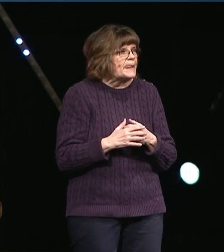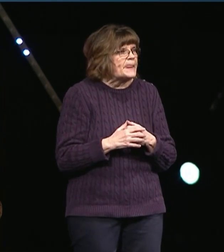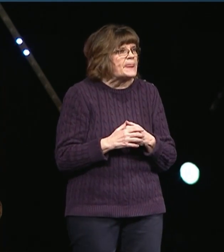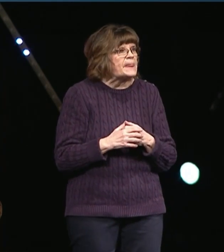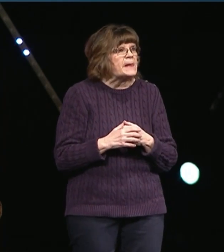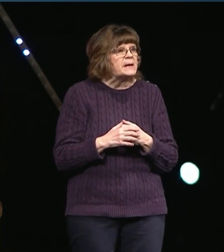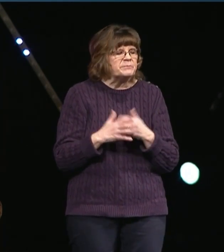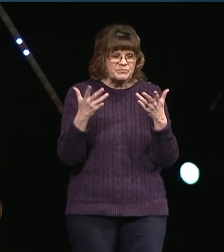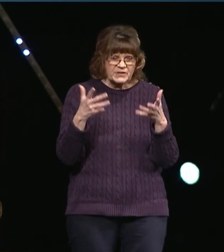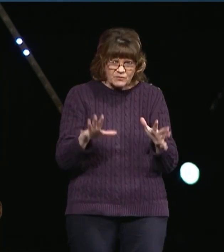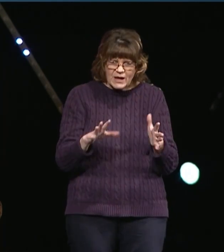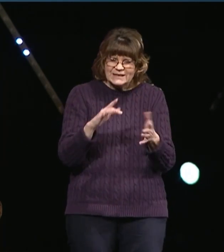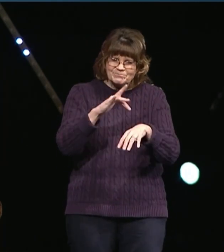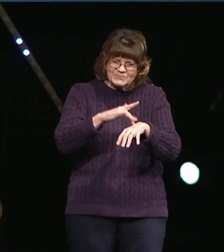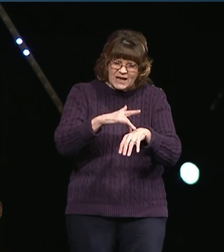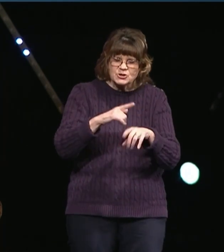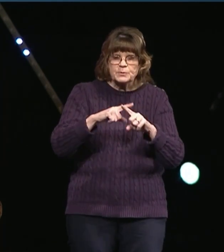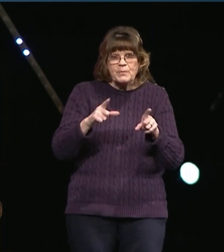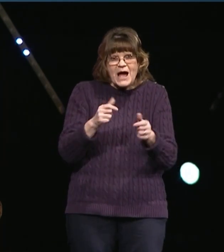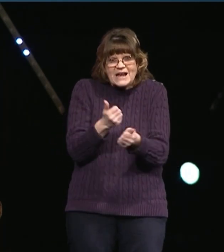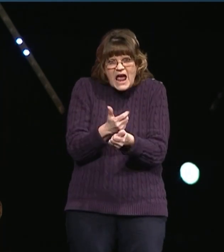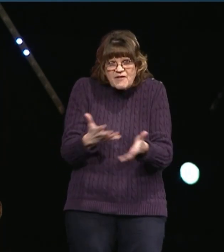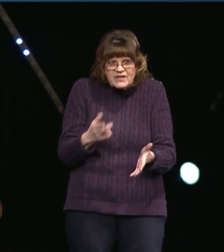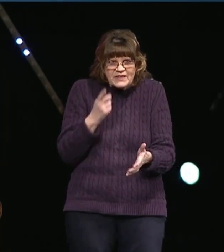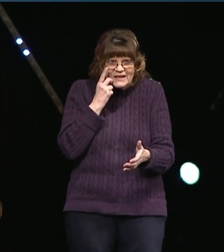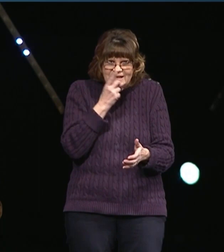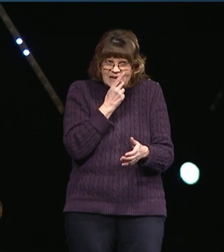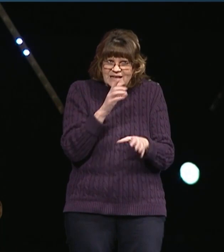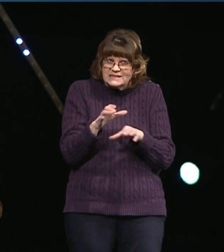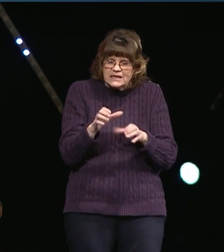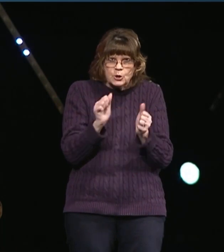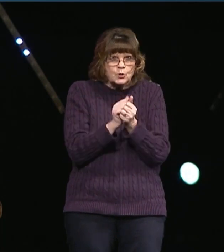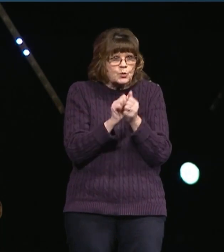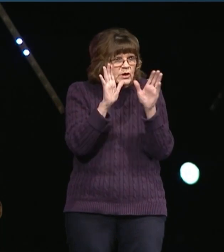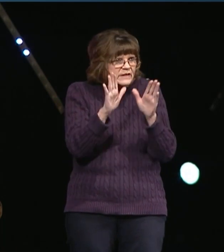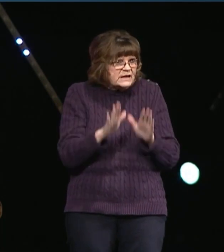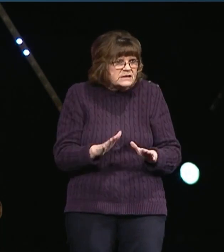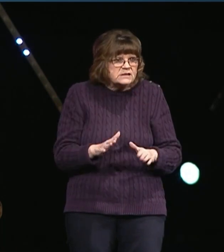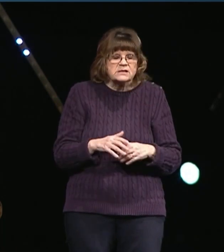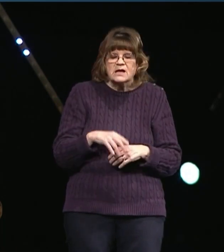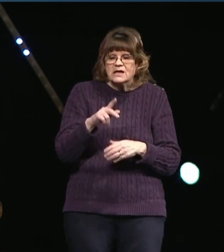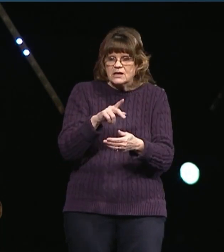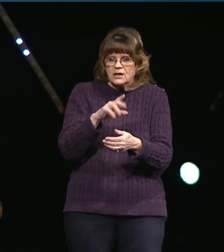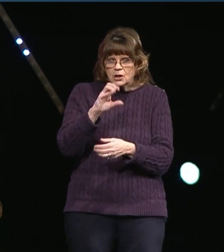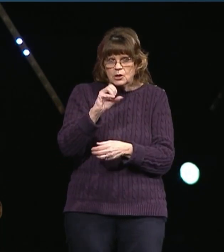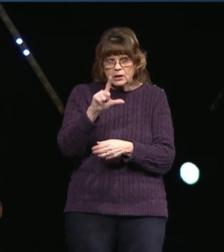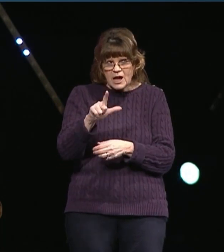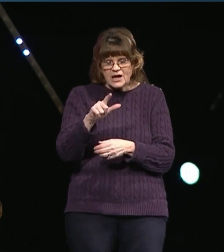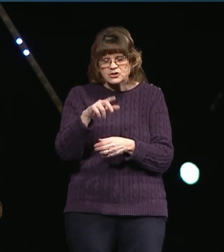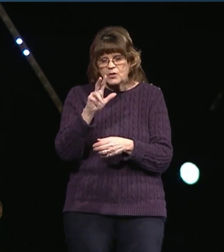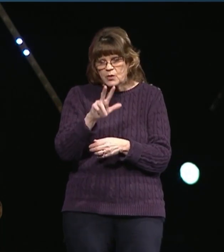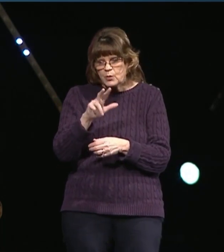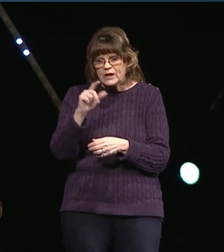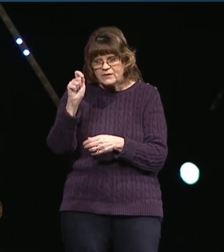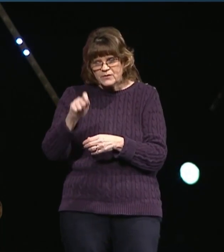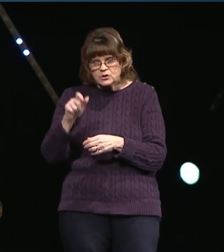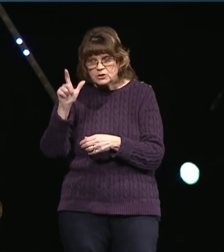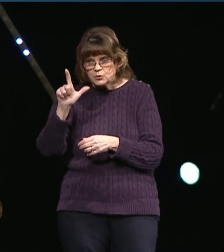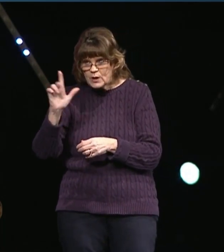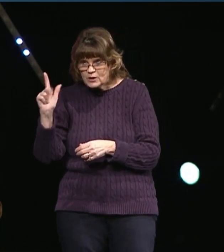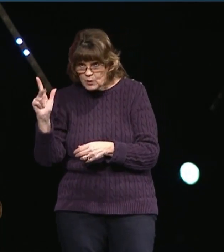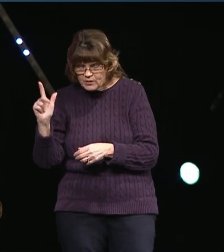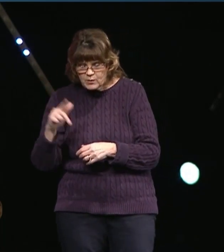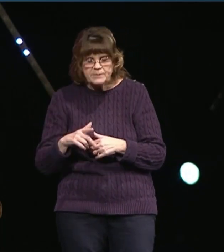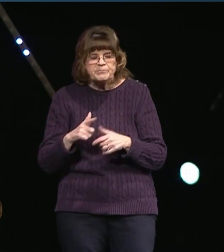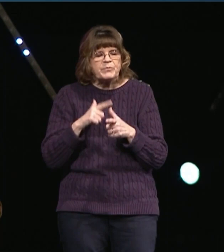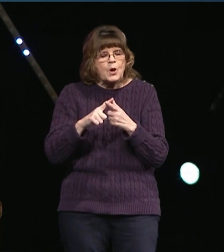and we've already touched on this, but everything Dennis did was done with excellence. Colossians 3:23, whatever you do, work heartily as